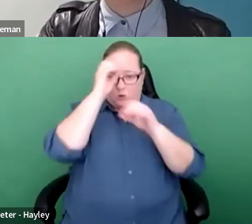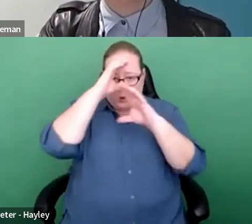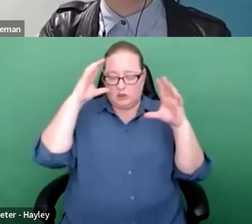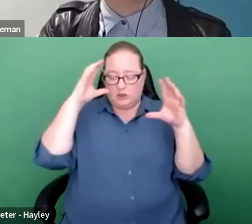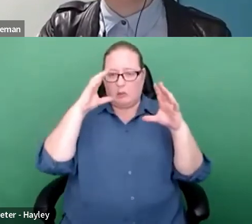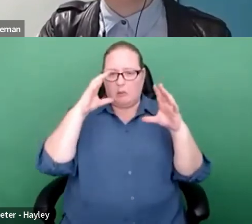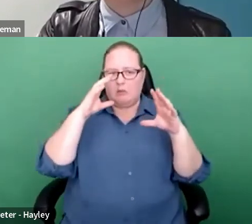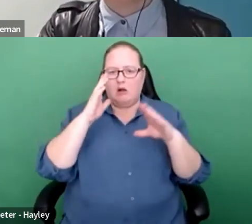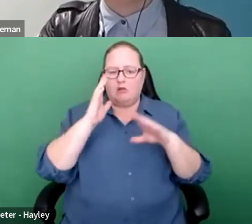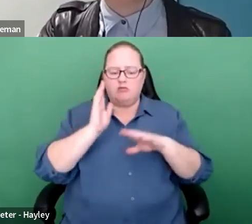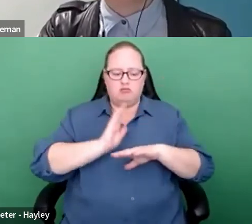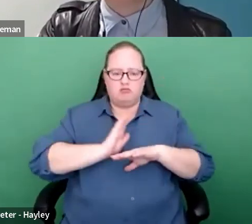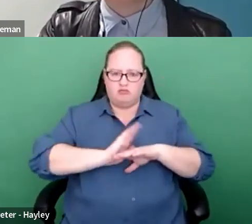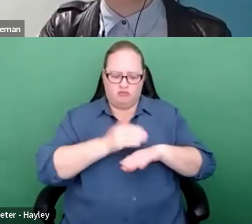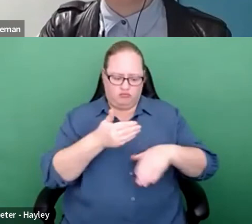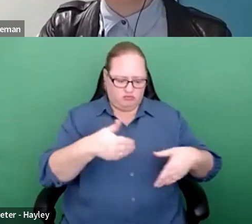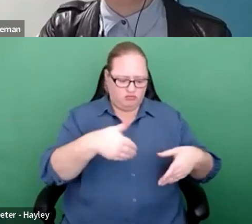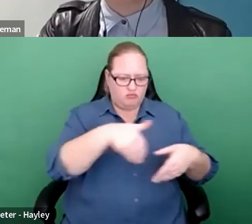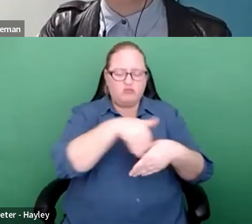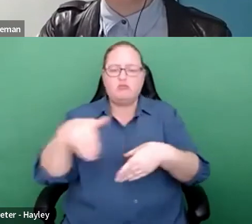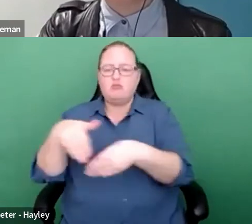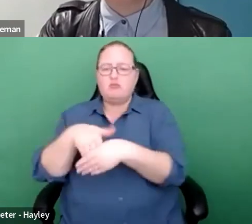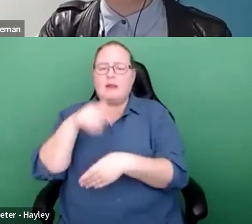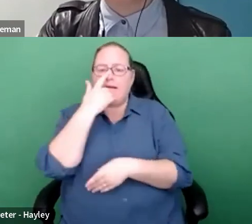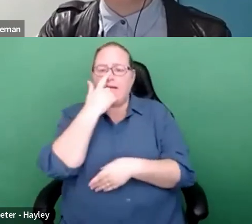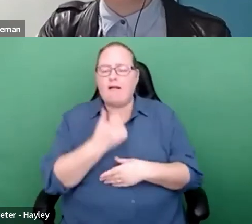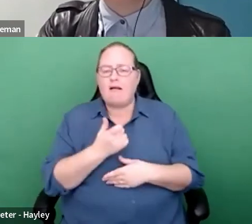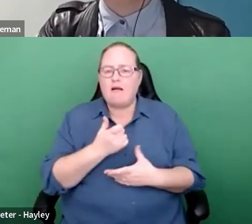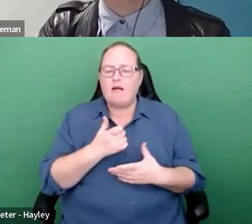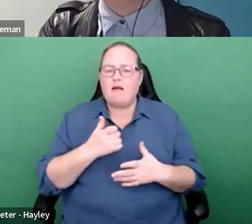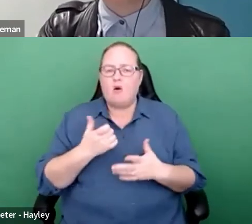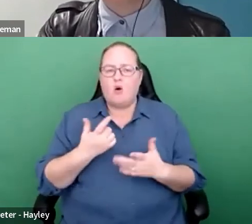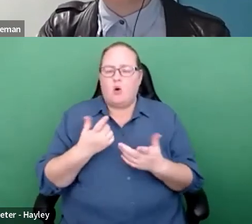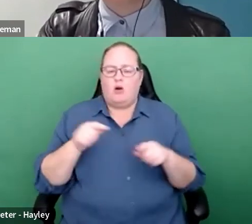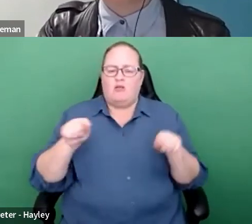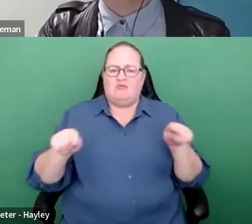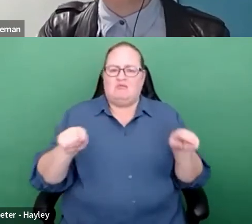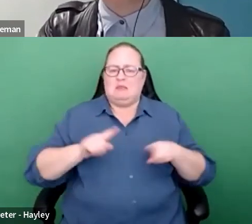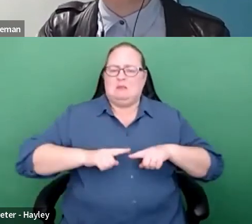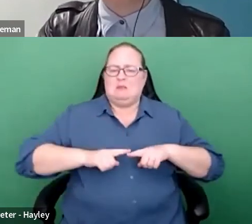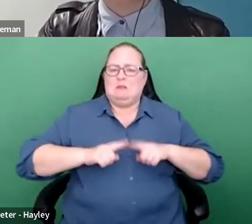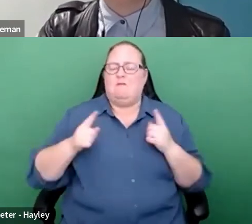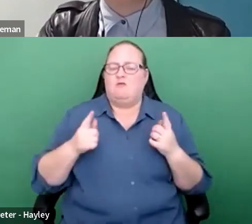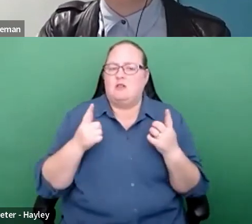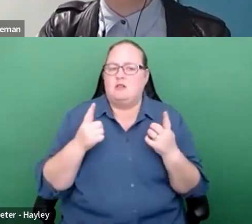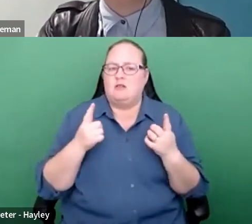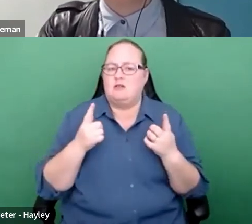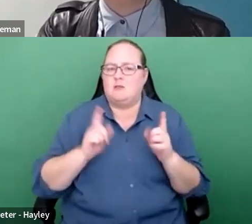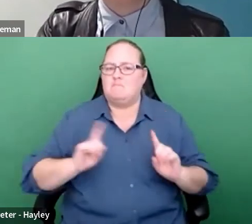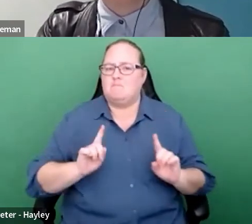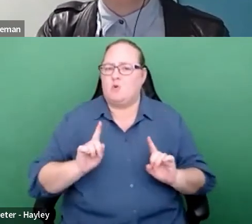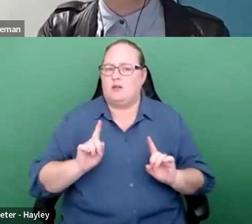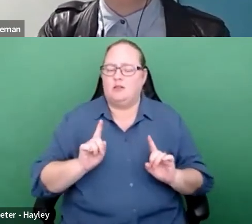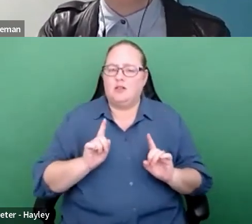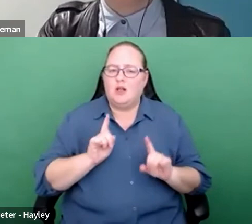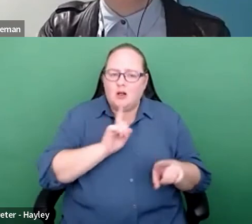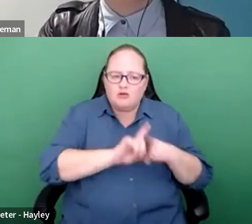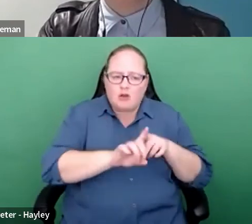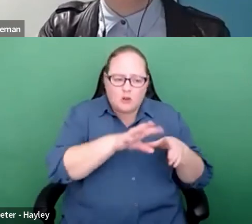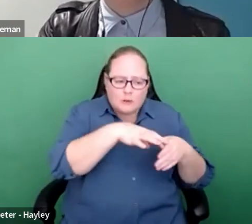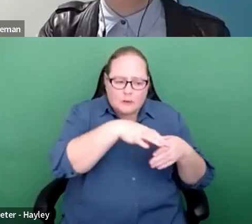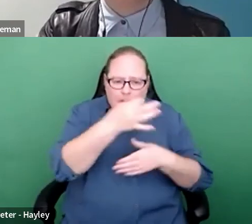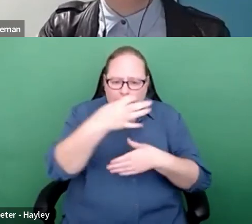them in any context? Or what are the salient differences that are emerging? Or is, I want to understand better what